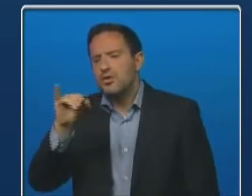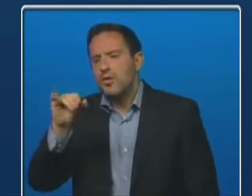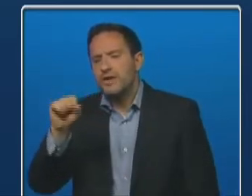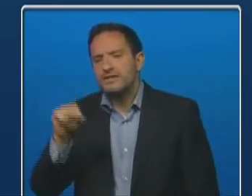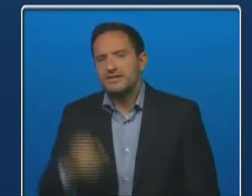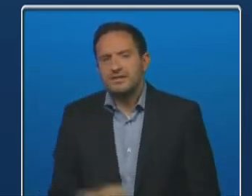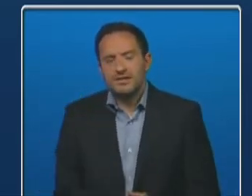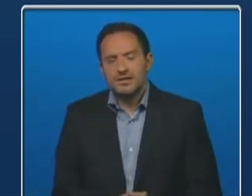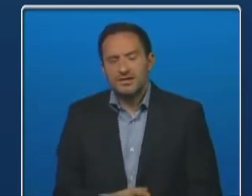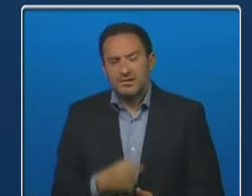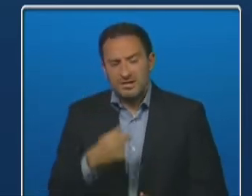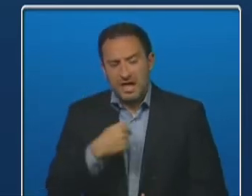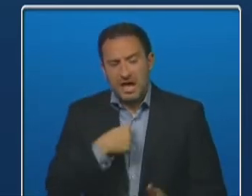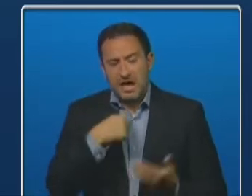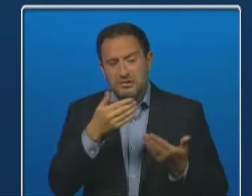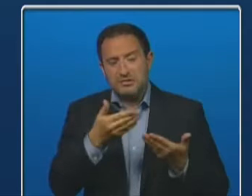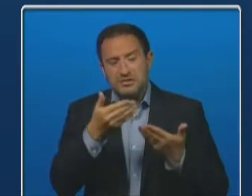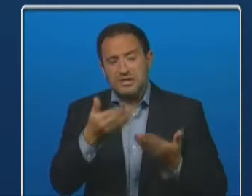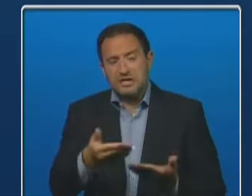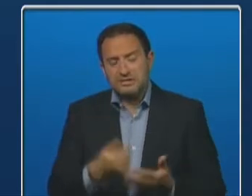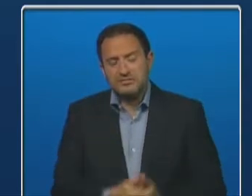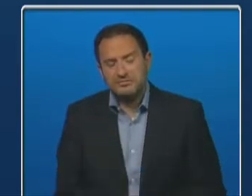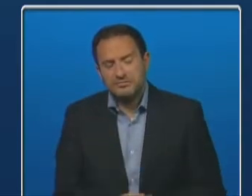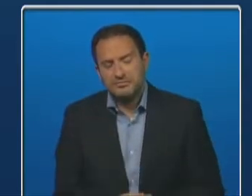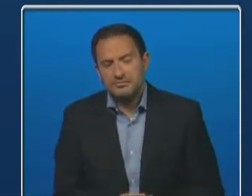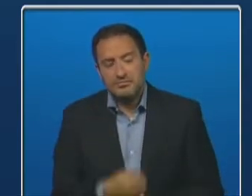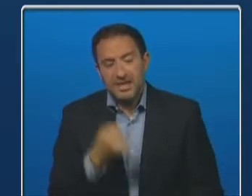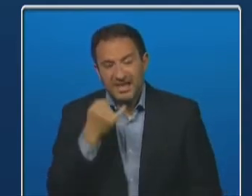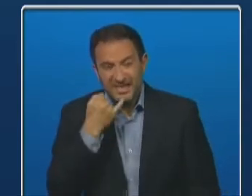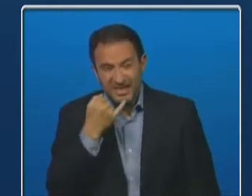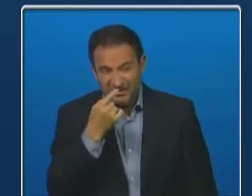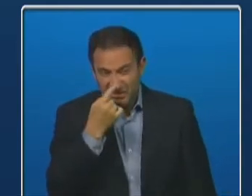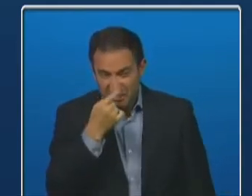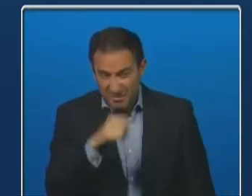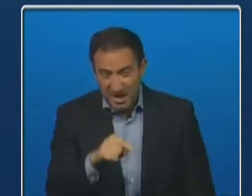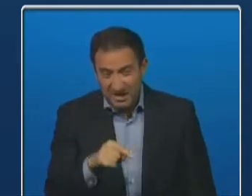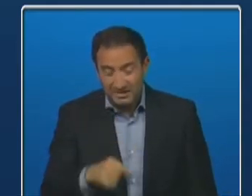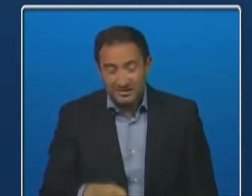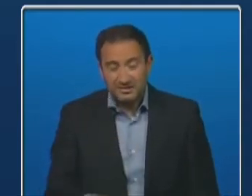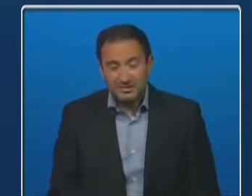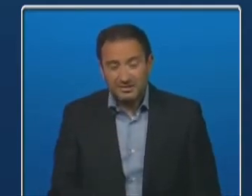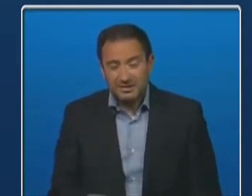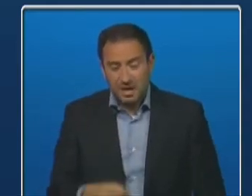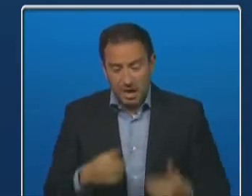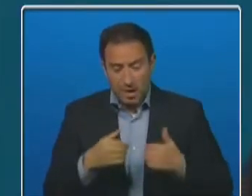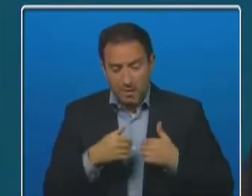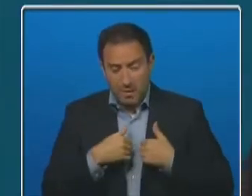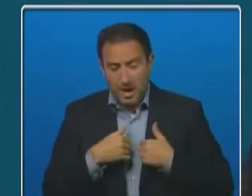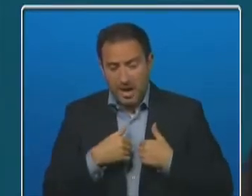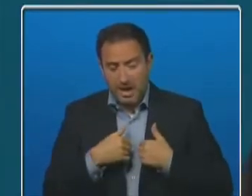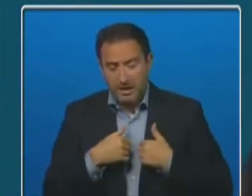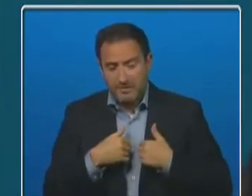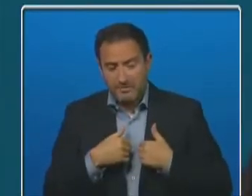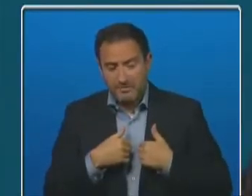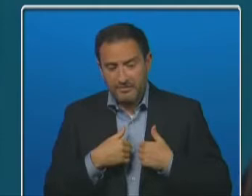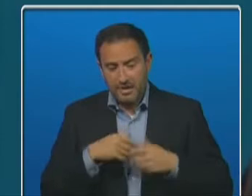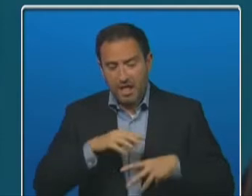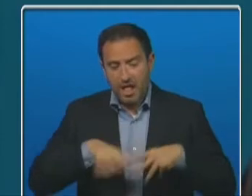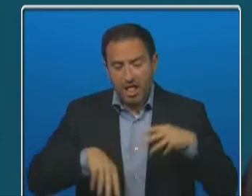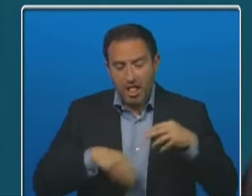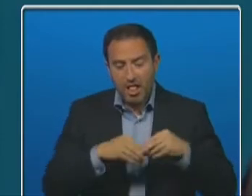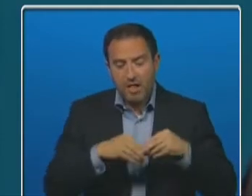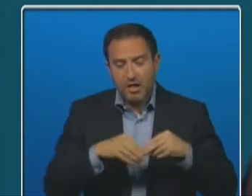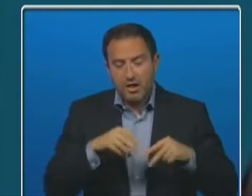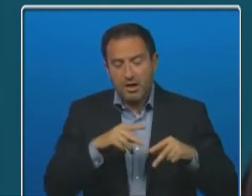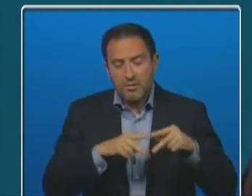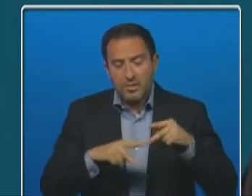What I'm going to suggest for you, if you don't mind, we have population or public affairs specialists